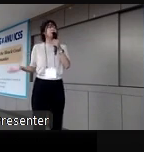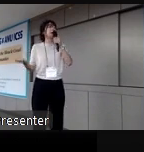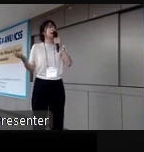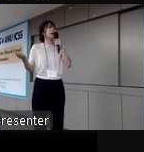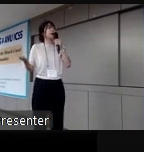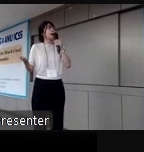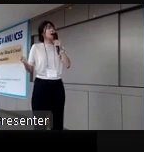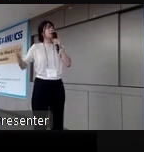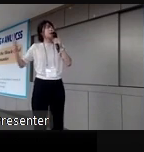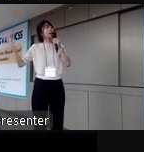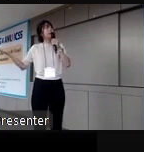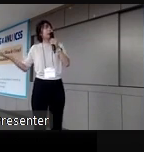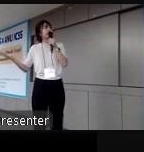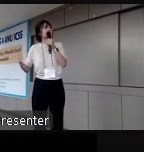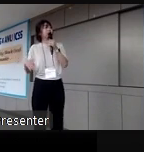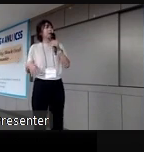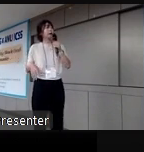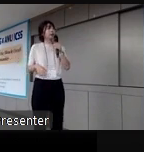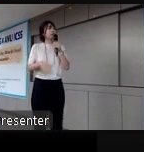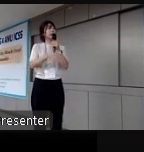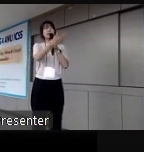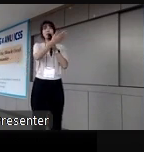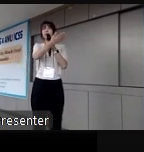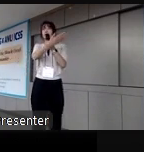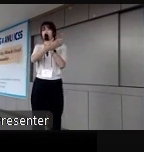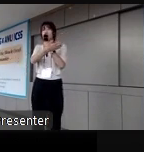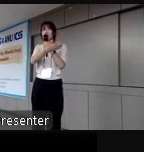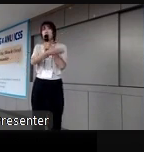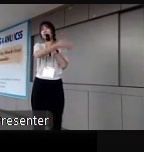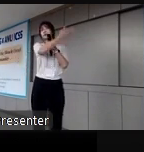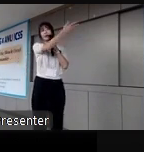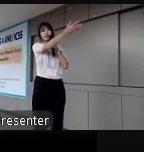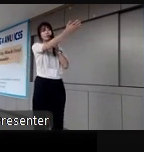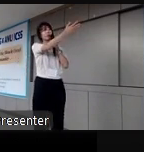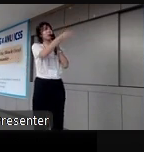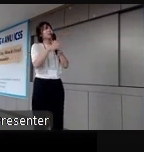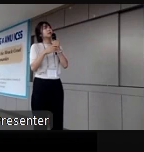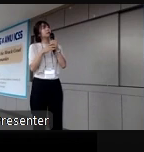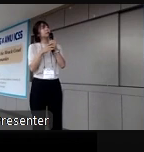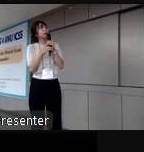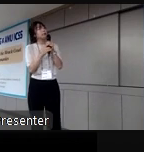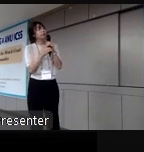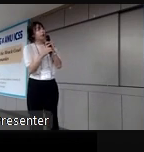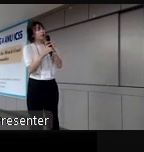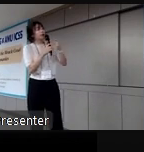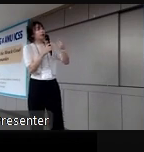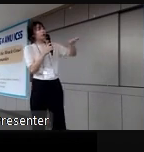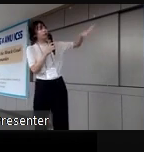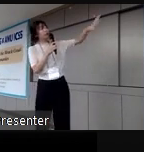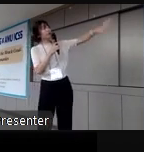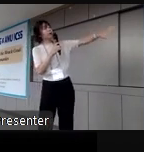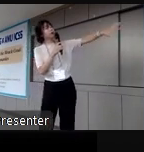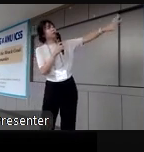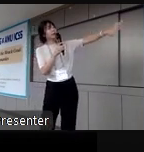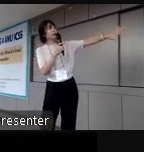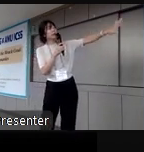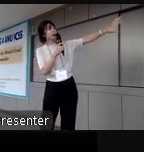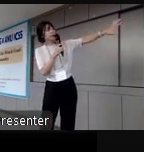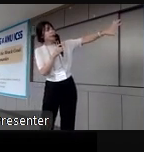she's reading. A woman is sitting next to her and she asked her for directions. So that would be one of the stimuli. There are four